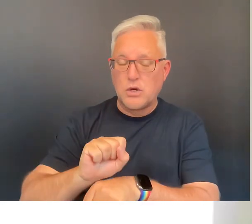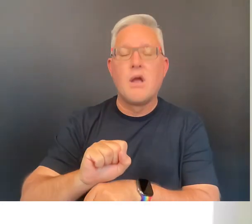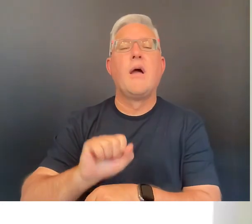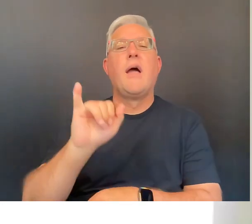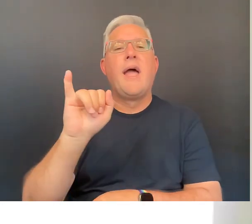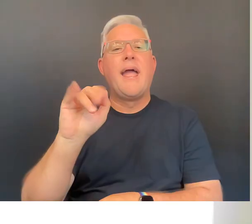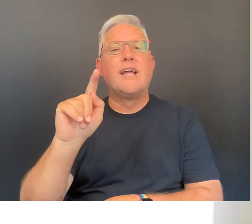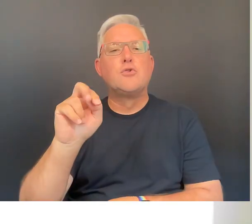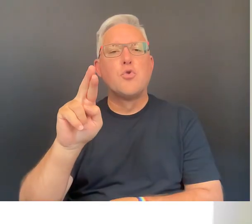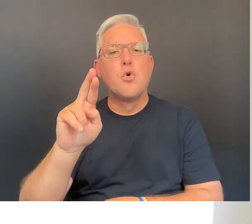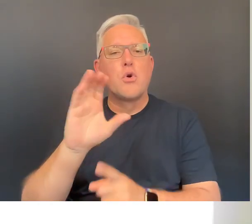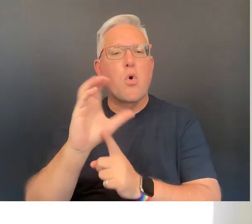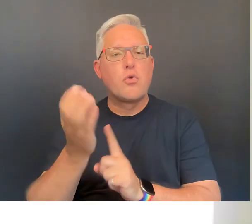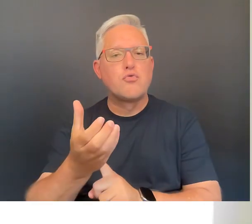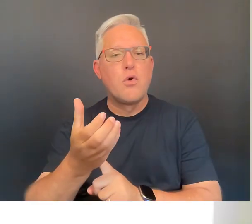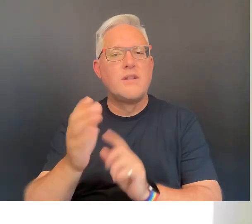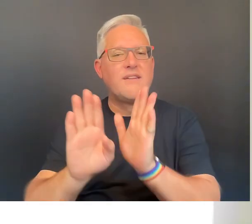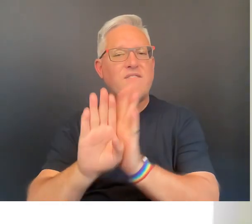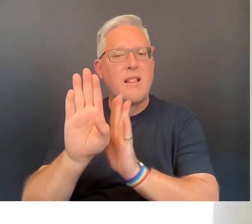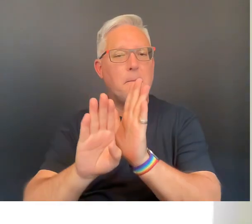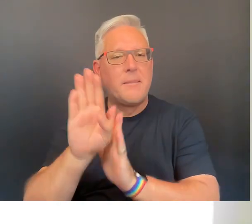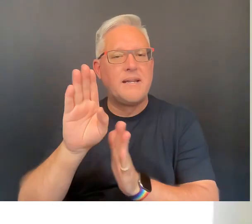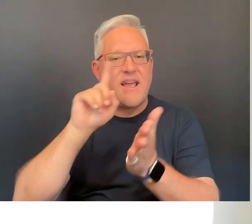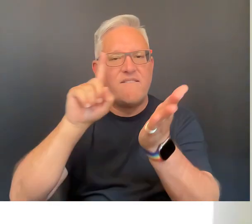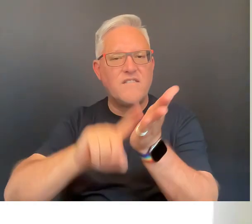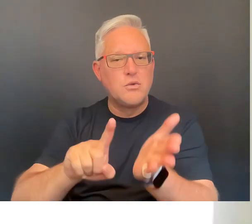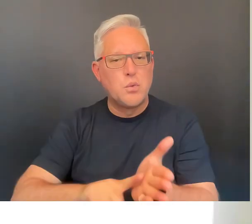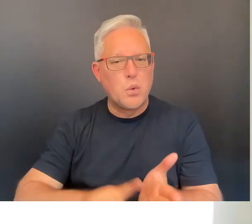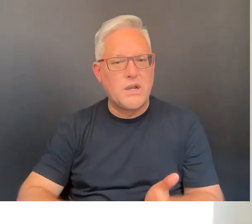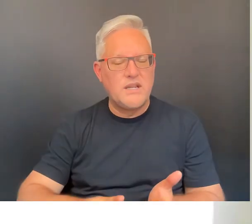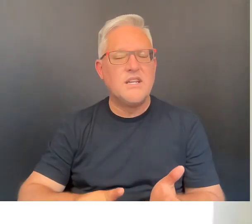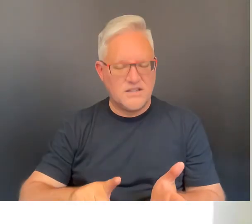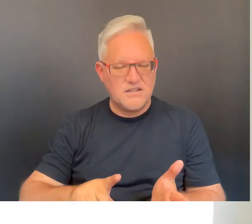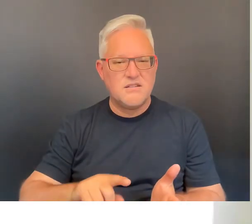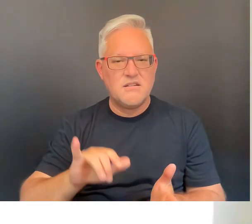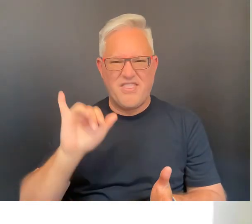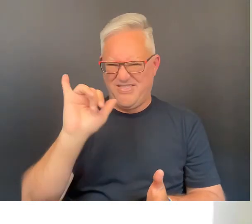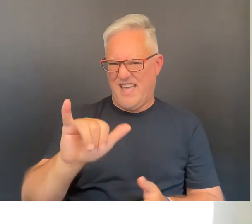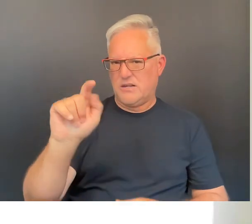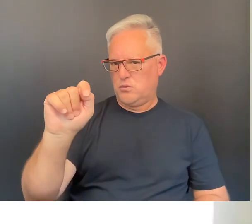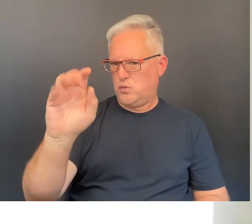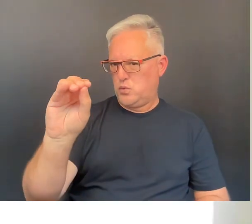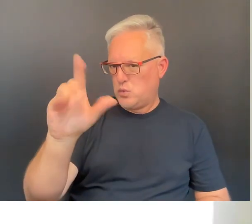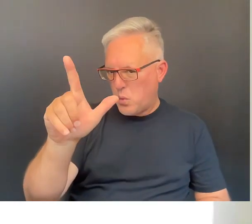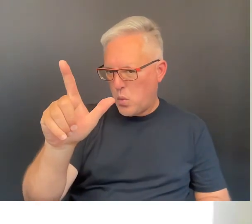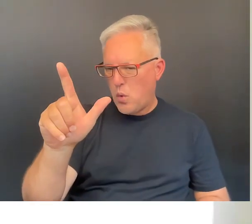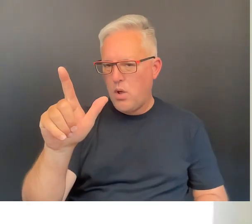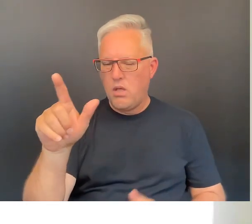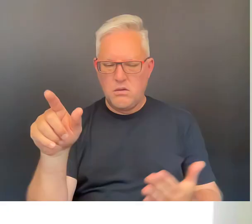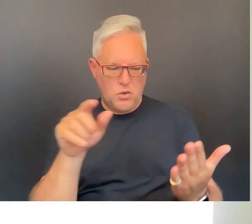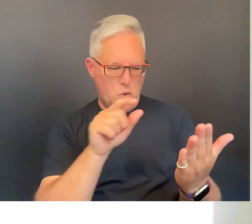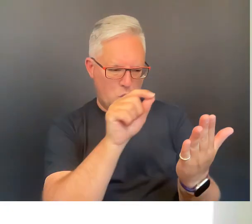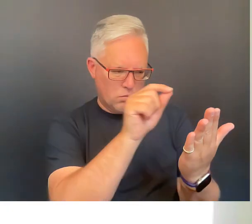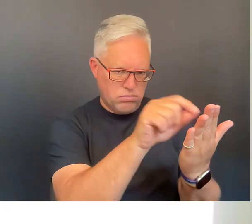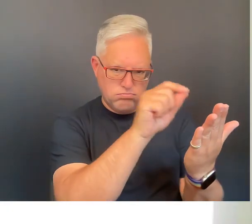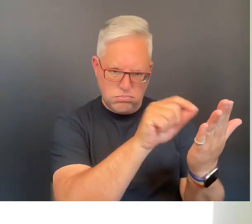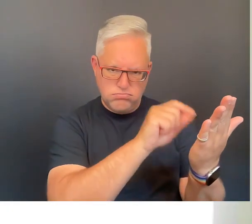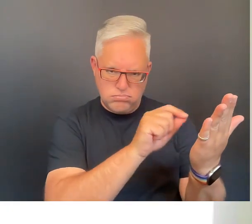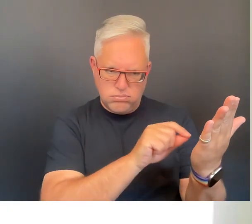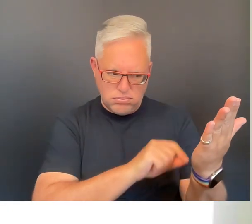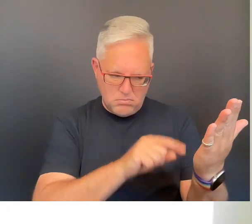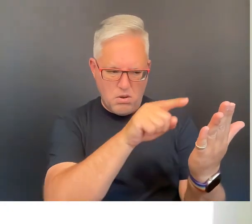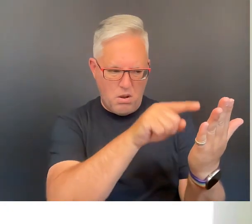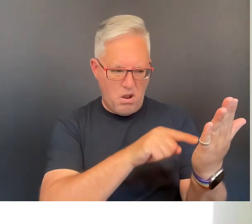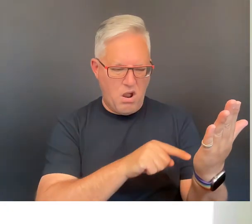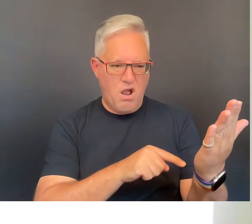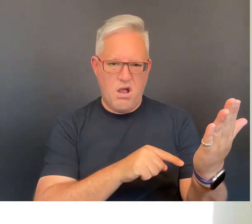the intercultural development inventory. It's a tool that you can use